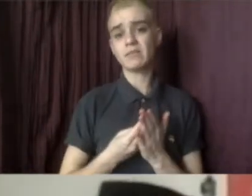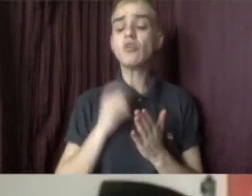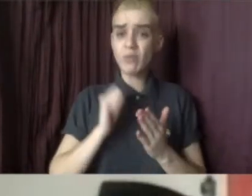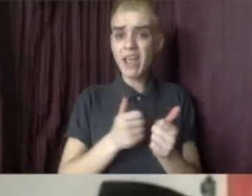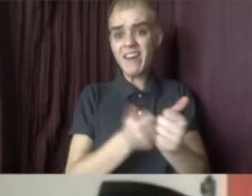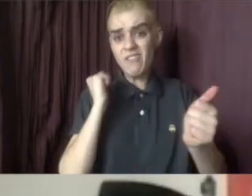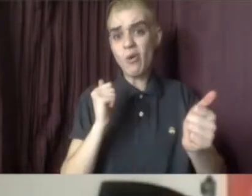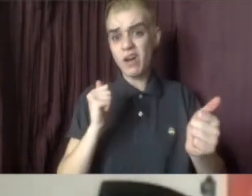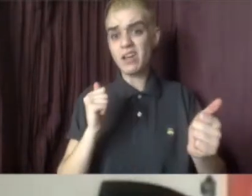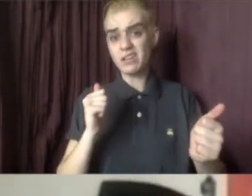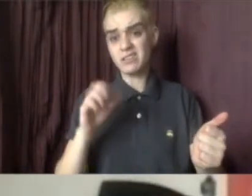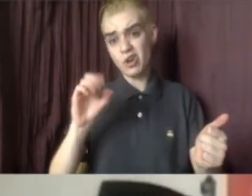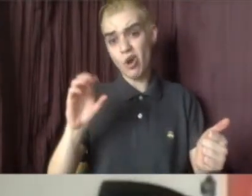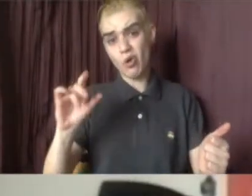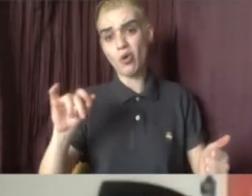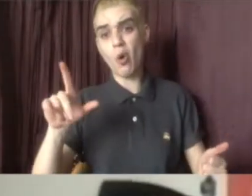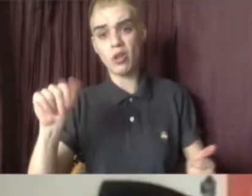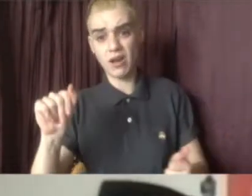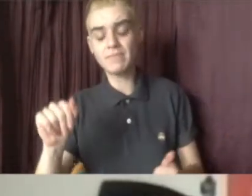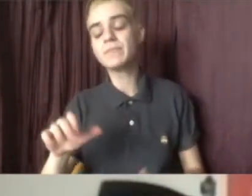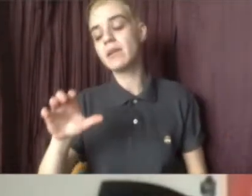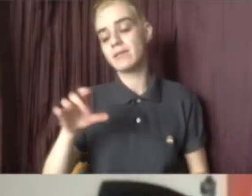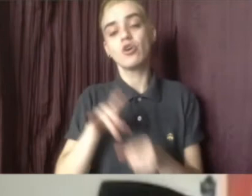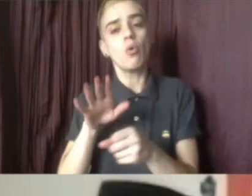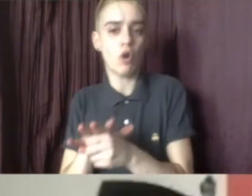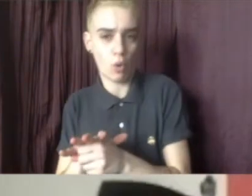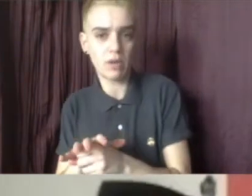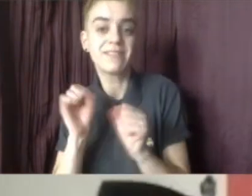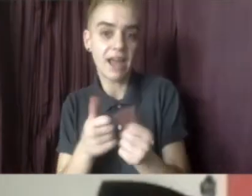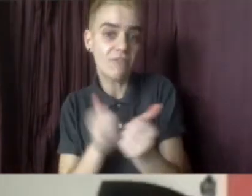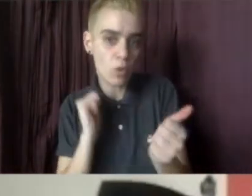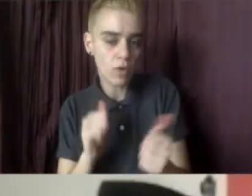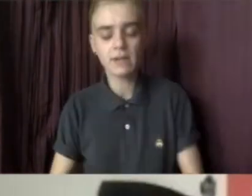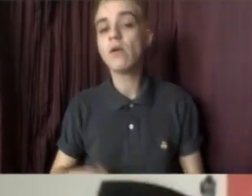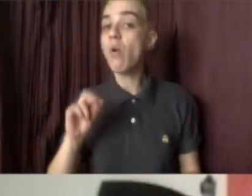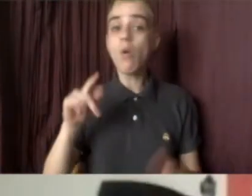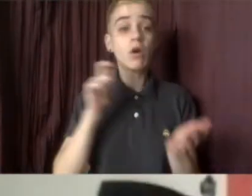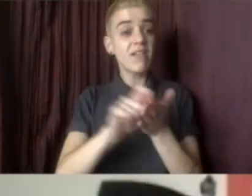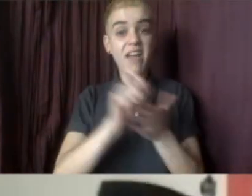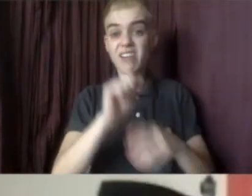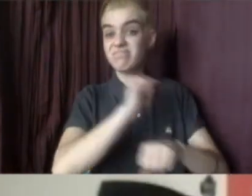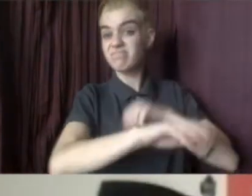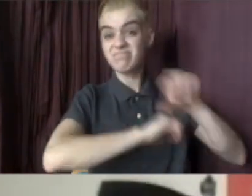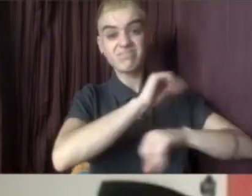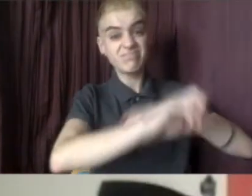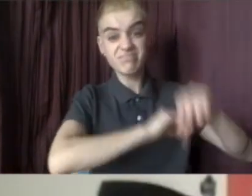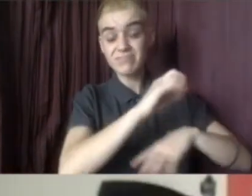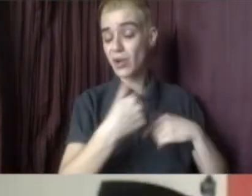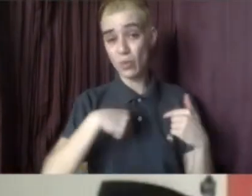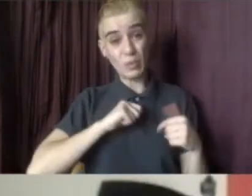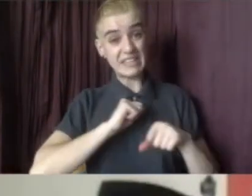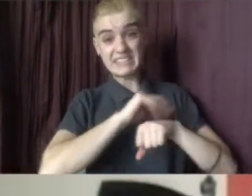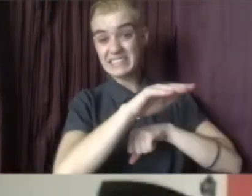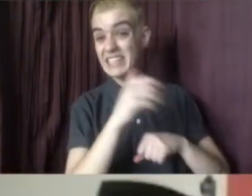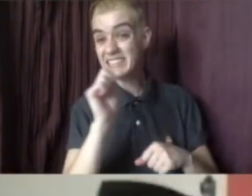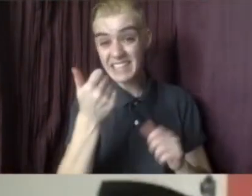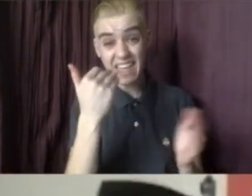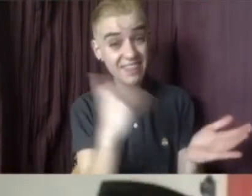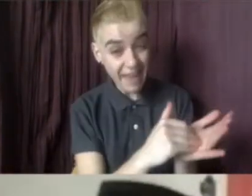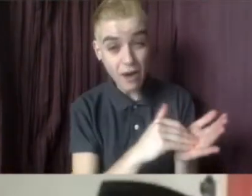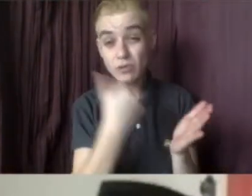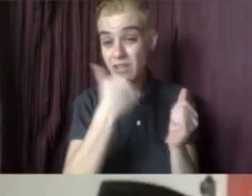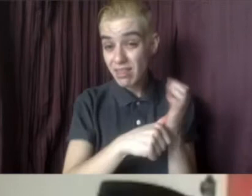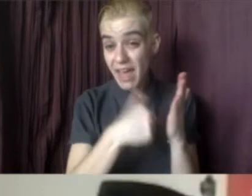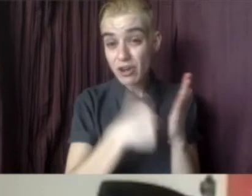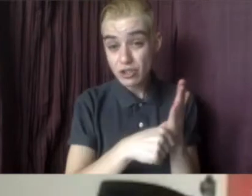ways to do this, and we have to engage in that in other ways. We have to let our voices be known, and that there are